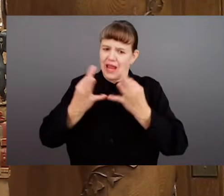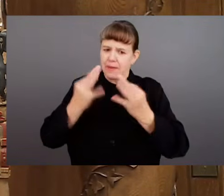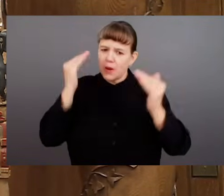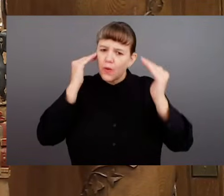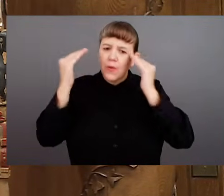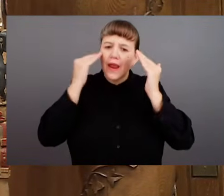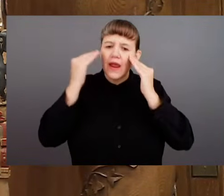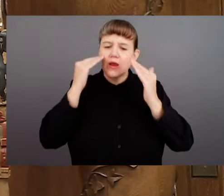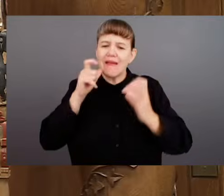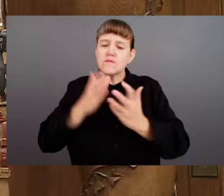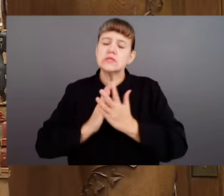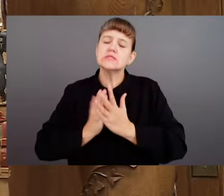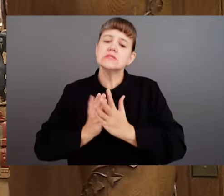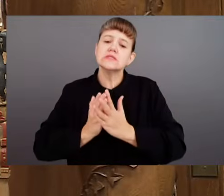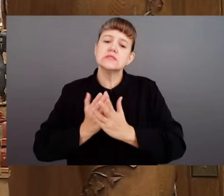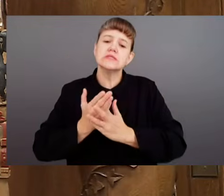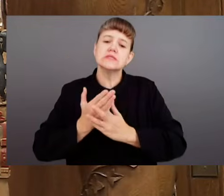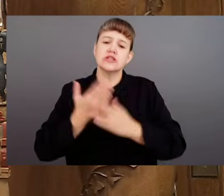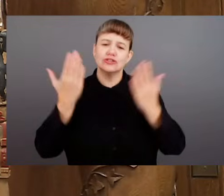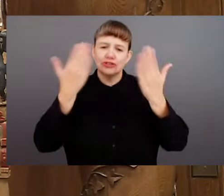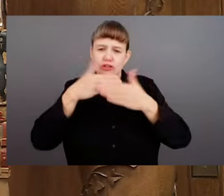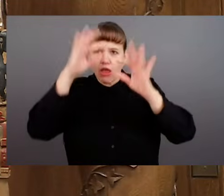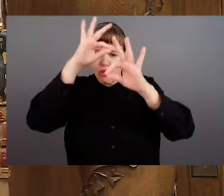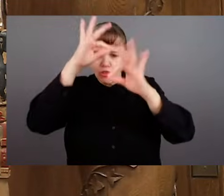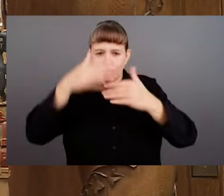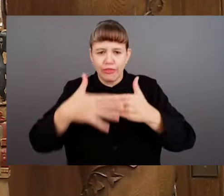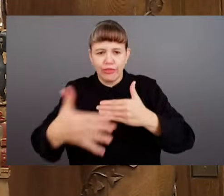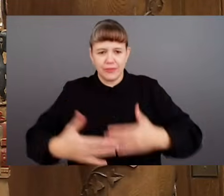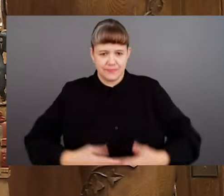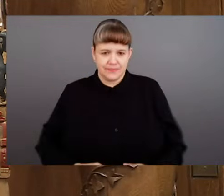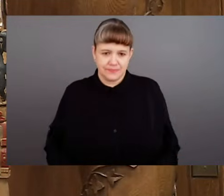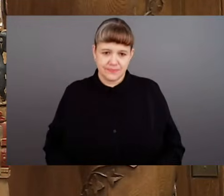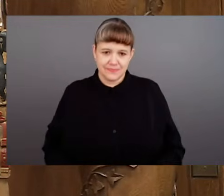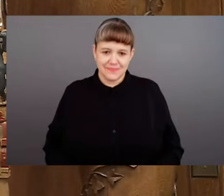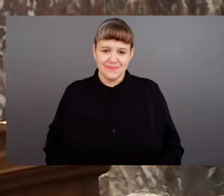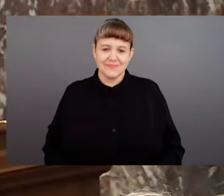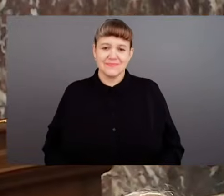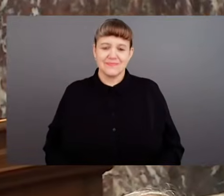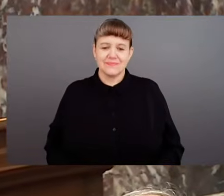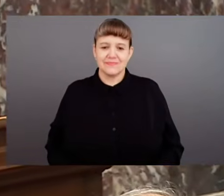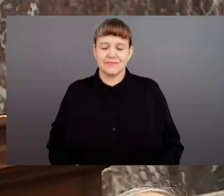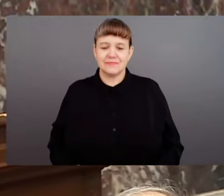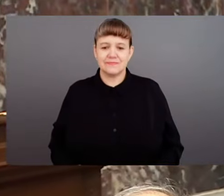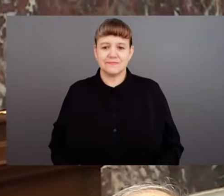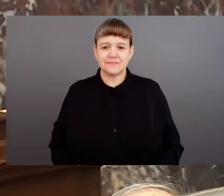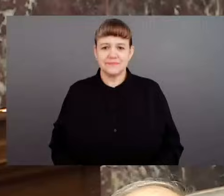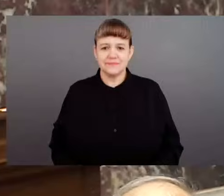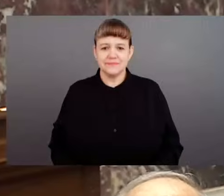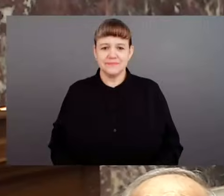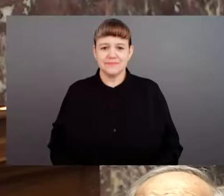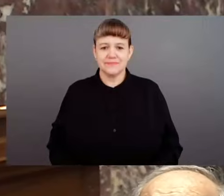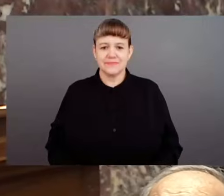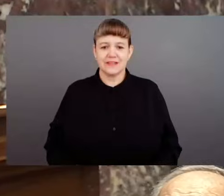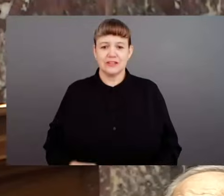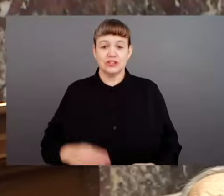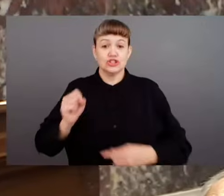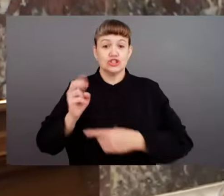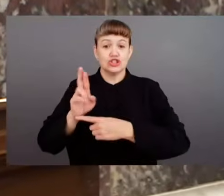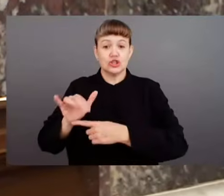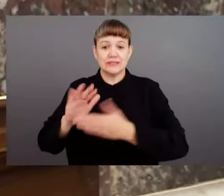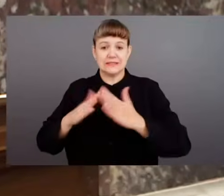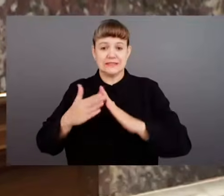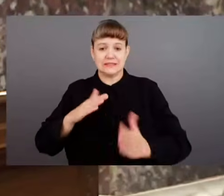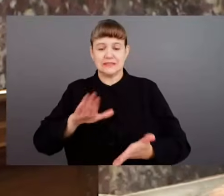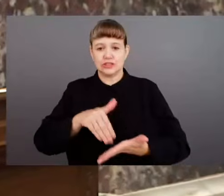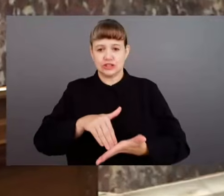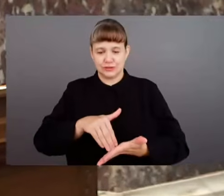Member for Surrey City Centre. Thank you, Mr. Speaker. I rise today to recognize October as Islamic Heritage Month in British